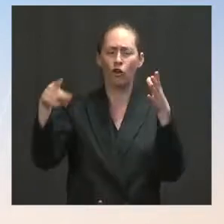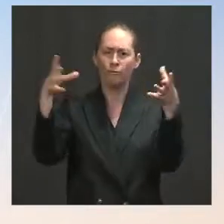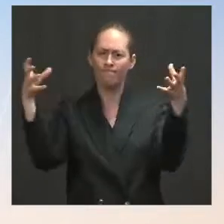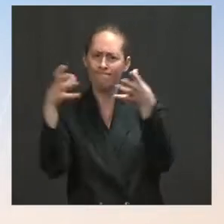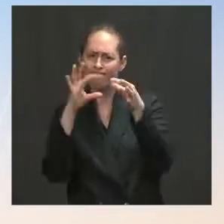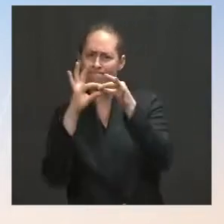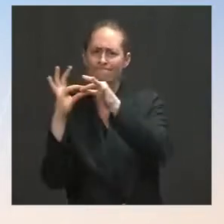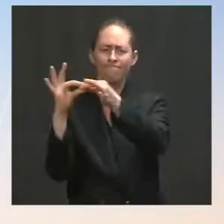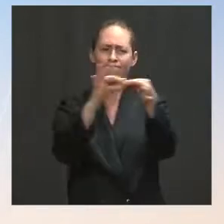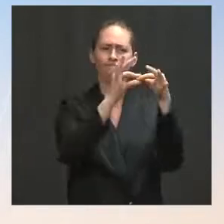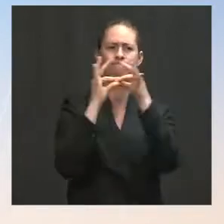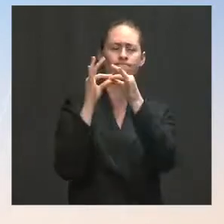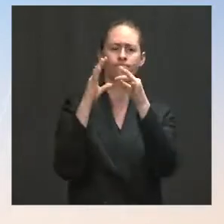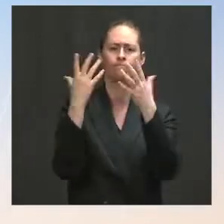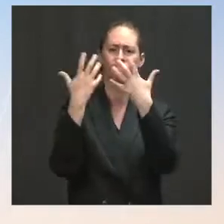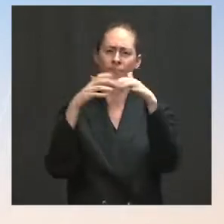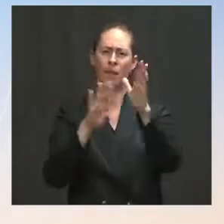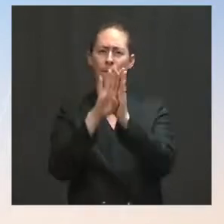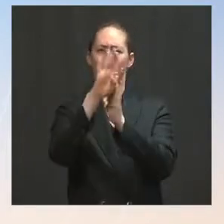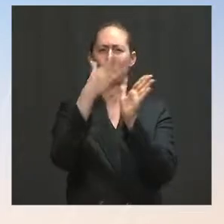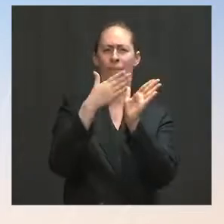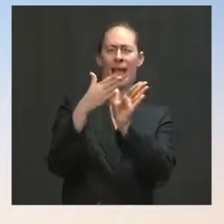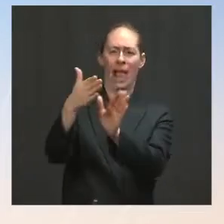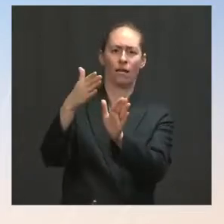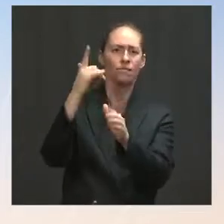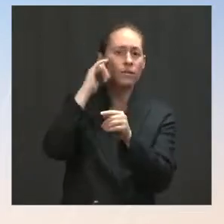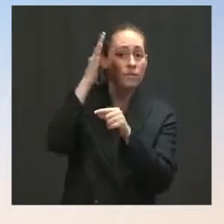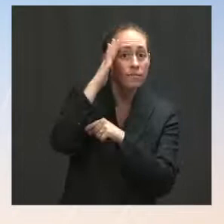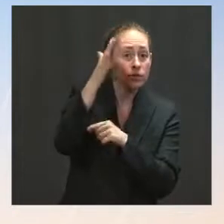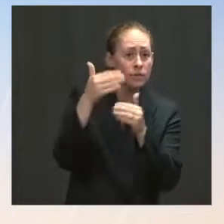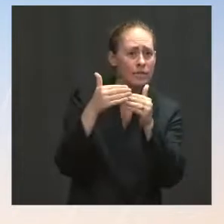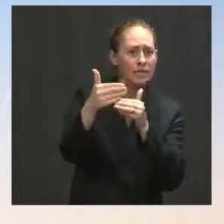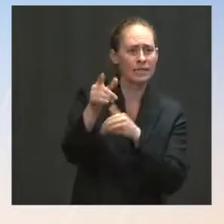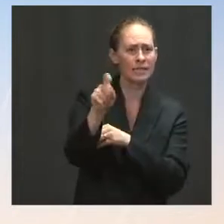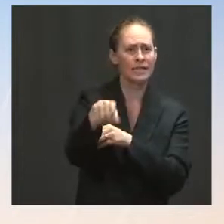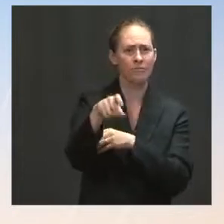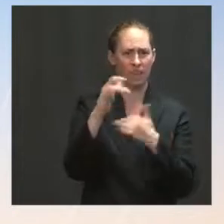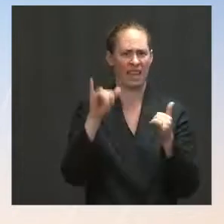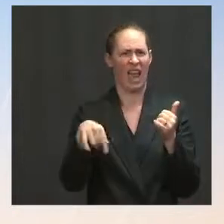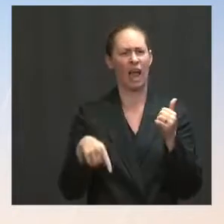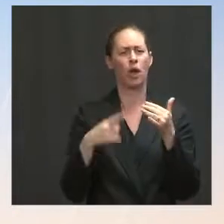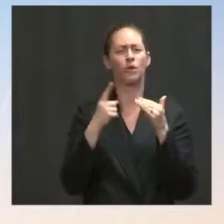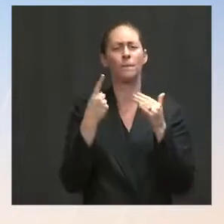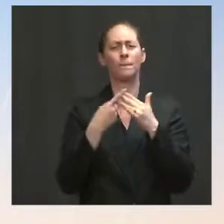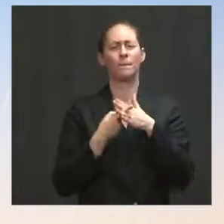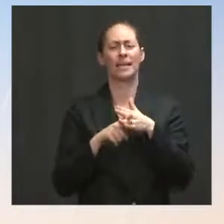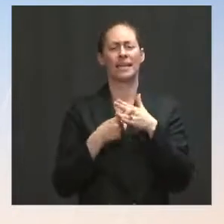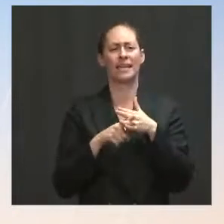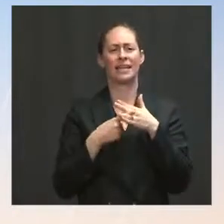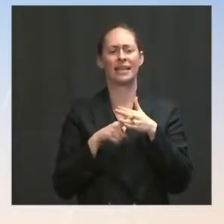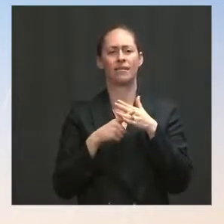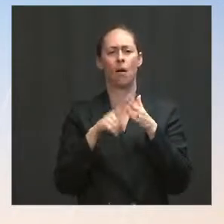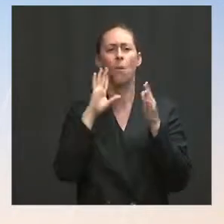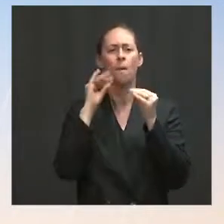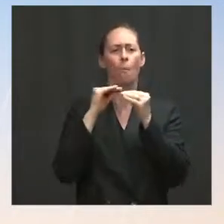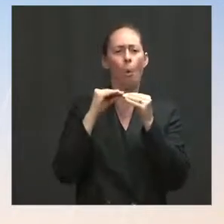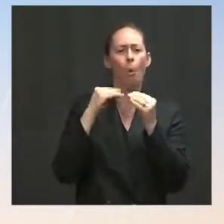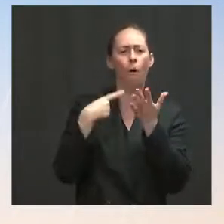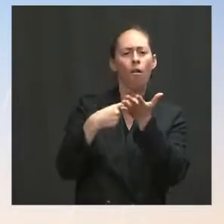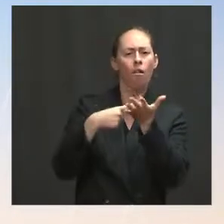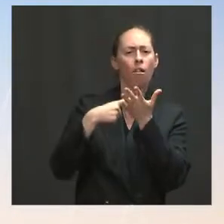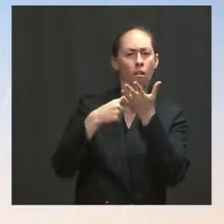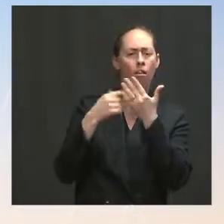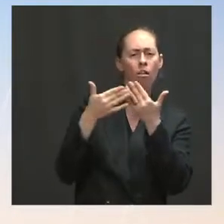So while we will continue to, this is just the beginning of our conversations, and we will remain in close touch with law